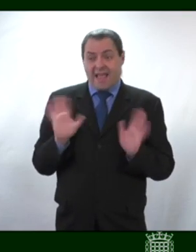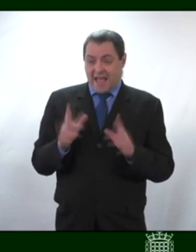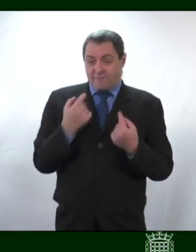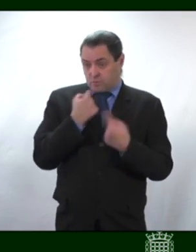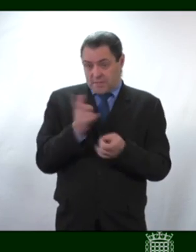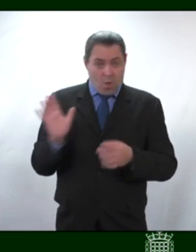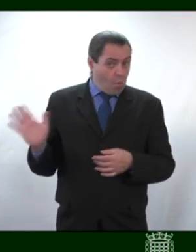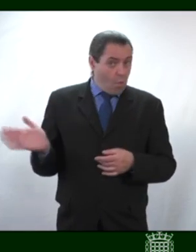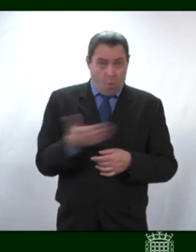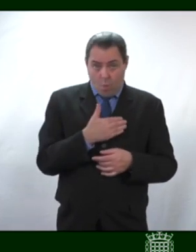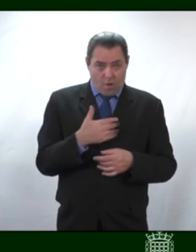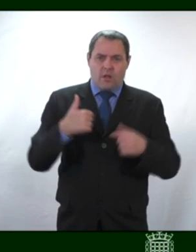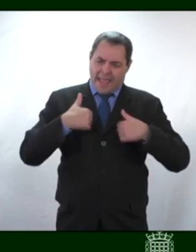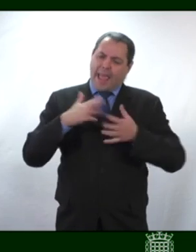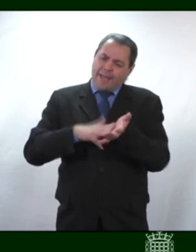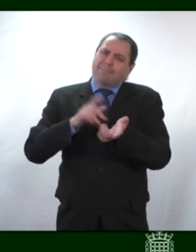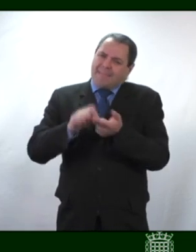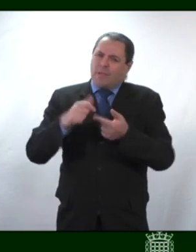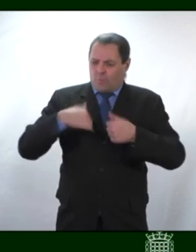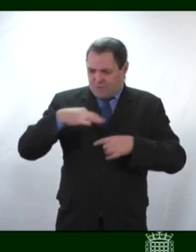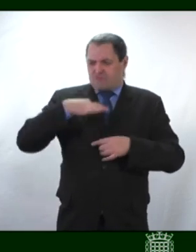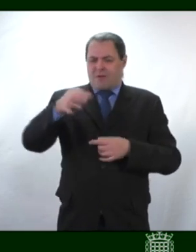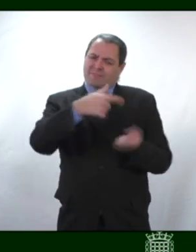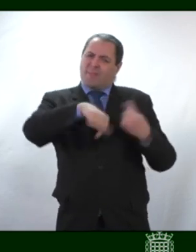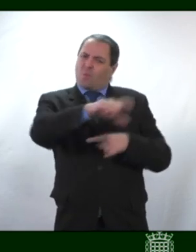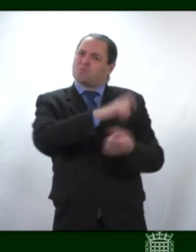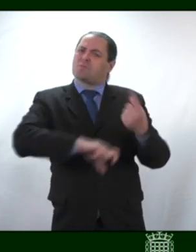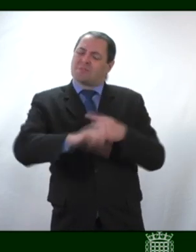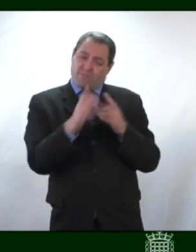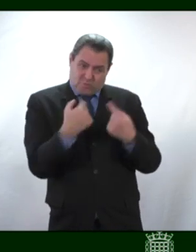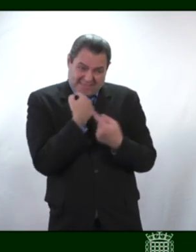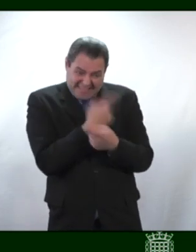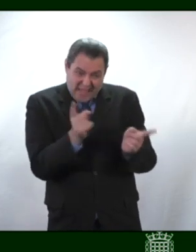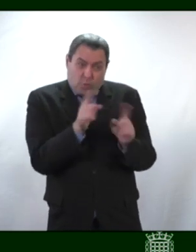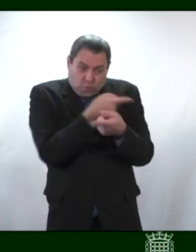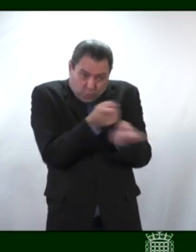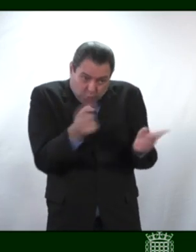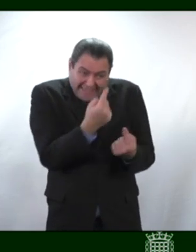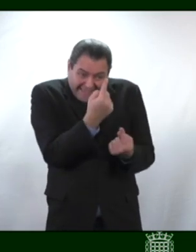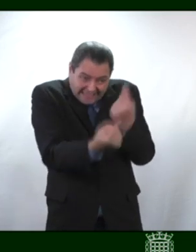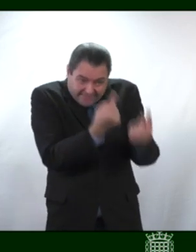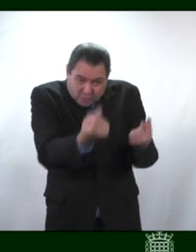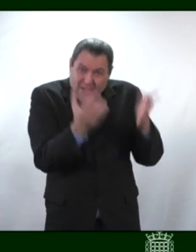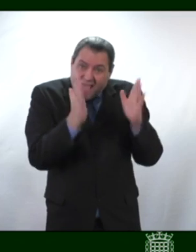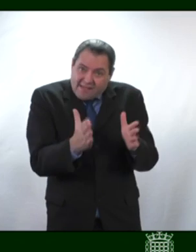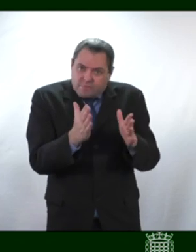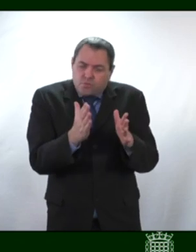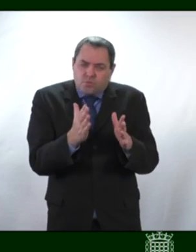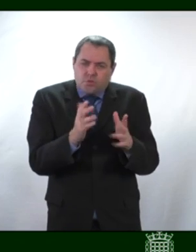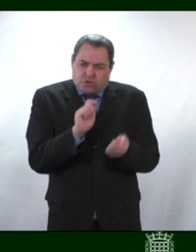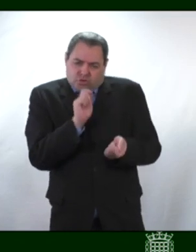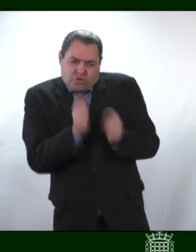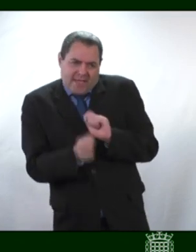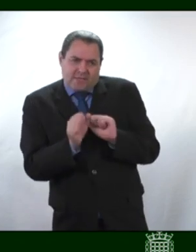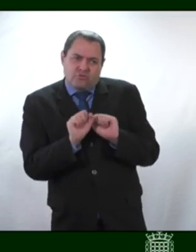serve that people need to take a personal responsibility to try to reduce the spread of this virus. Now,